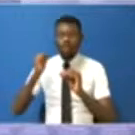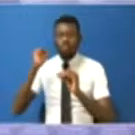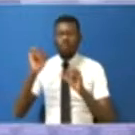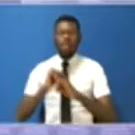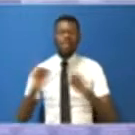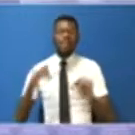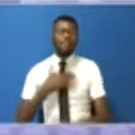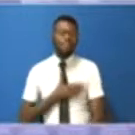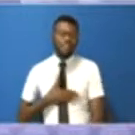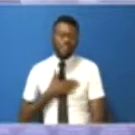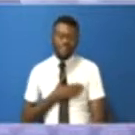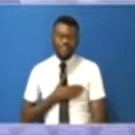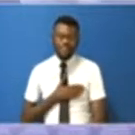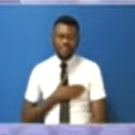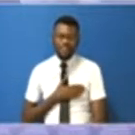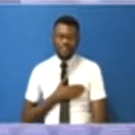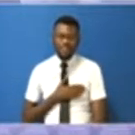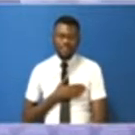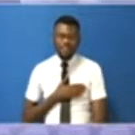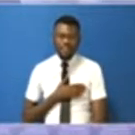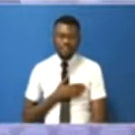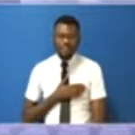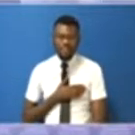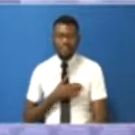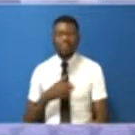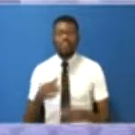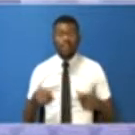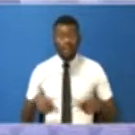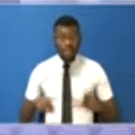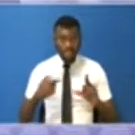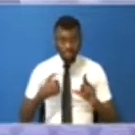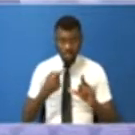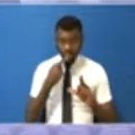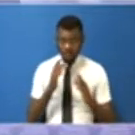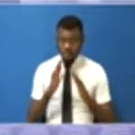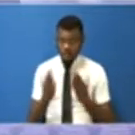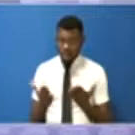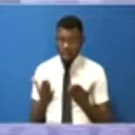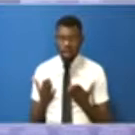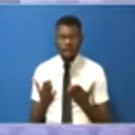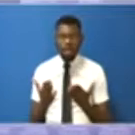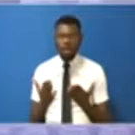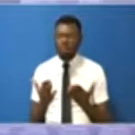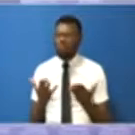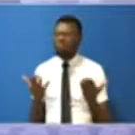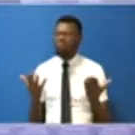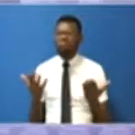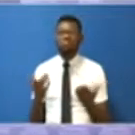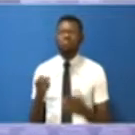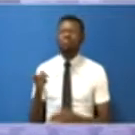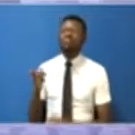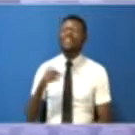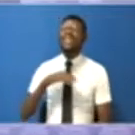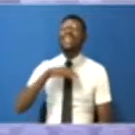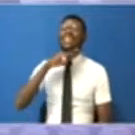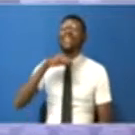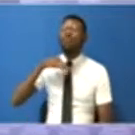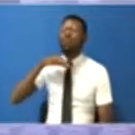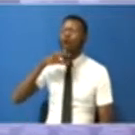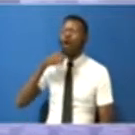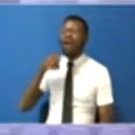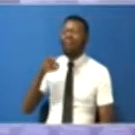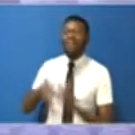let me say this nobody no not kicking a dead dog is actually an english phrase is not an